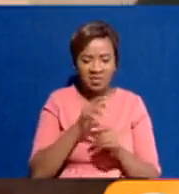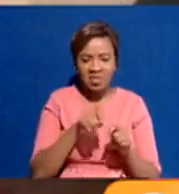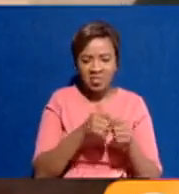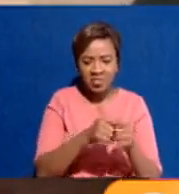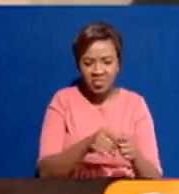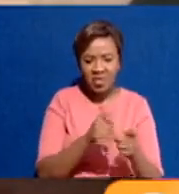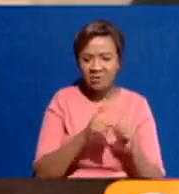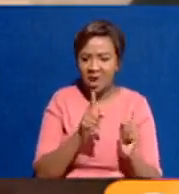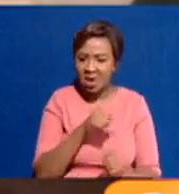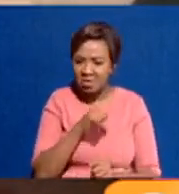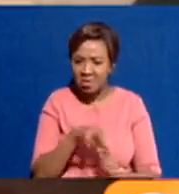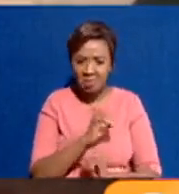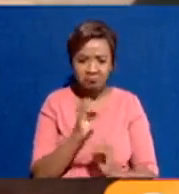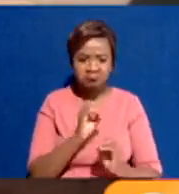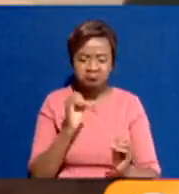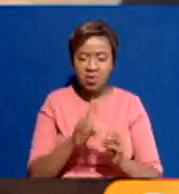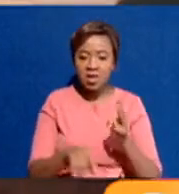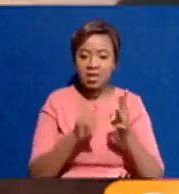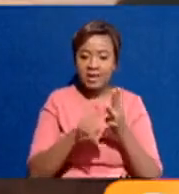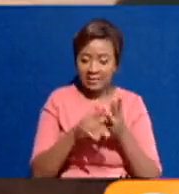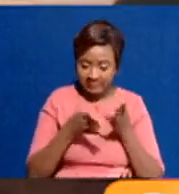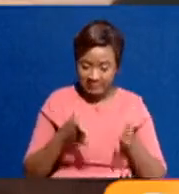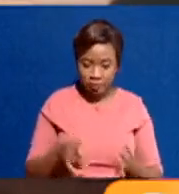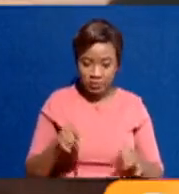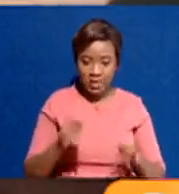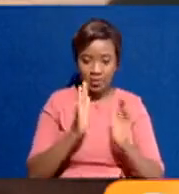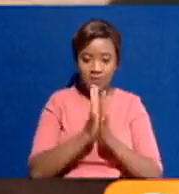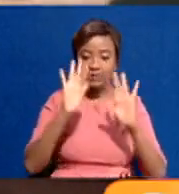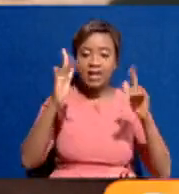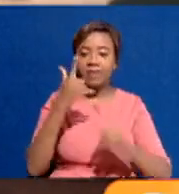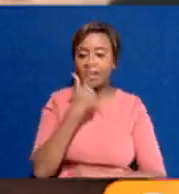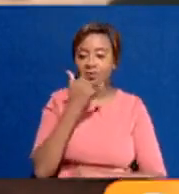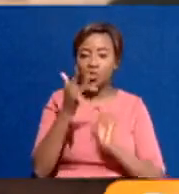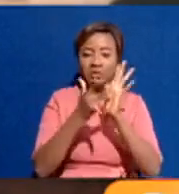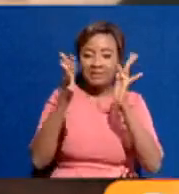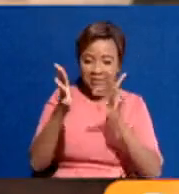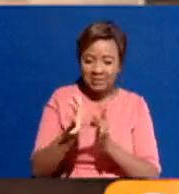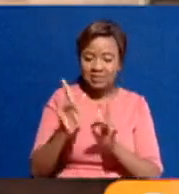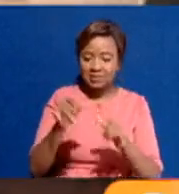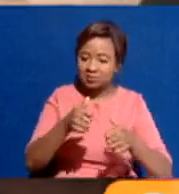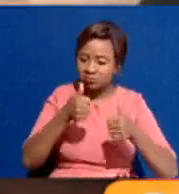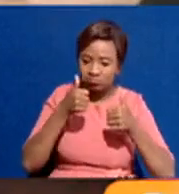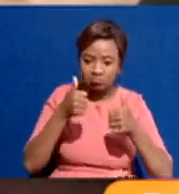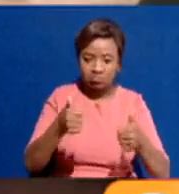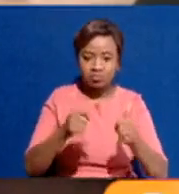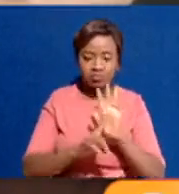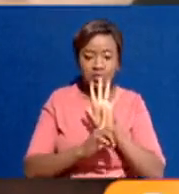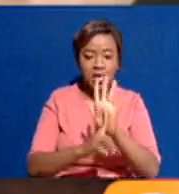we reflect about him today, is the greatest example. We need to do what is